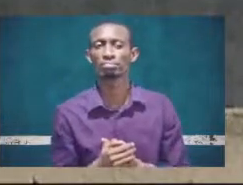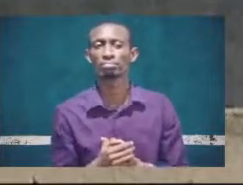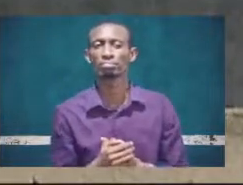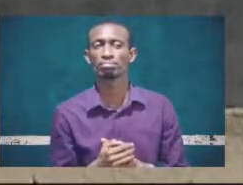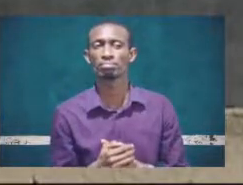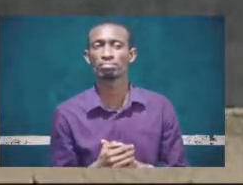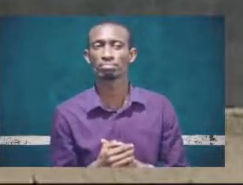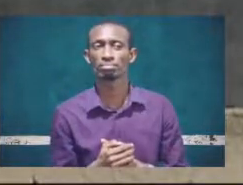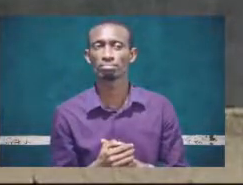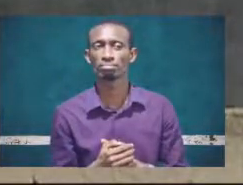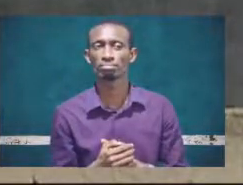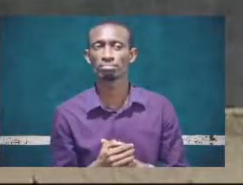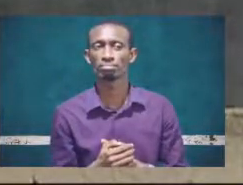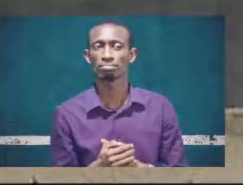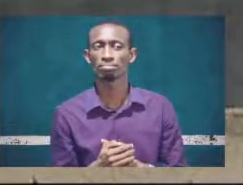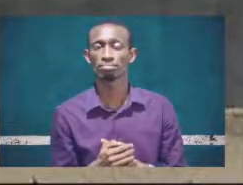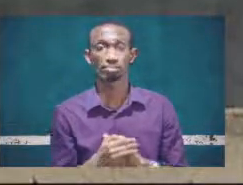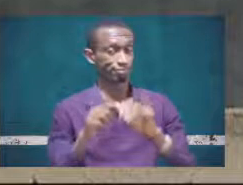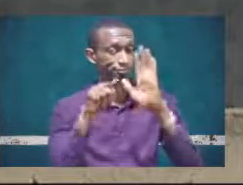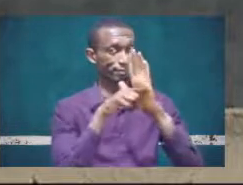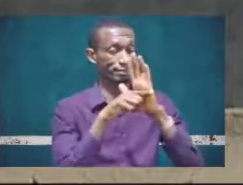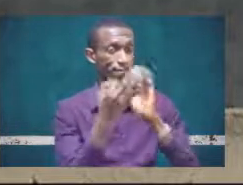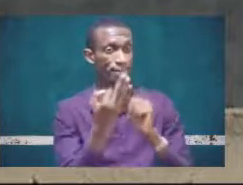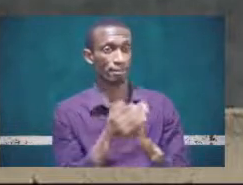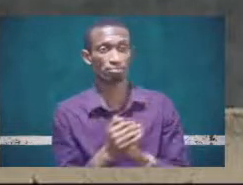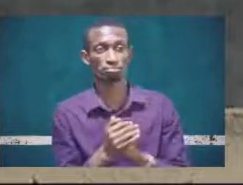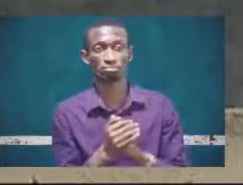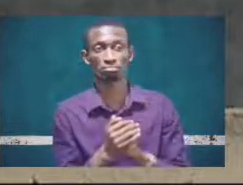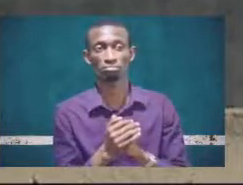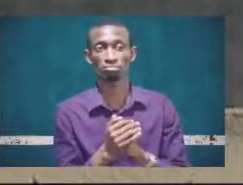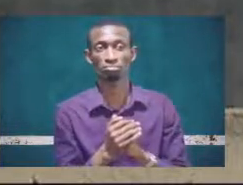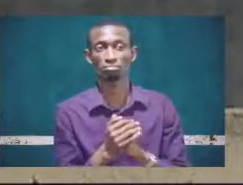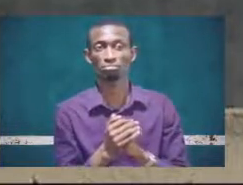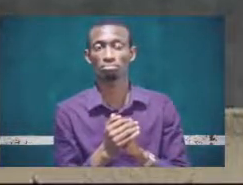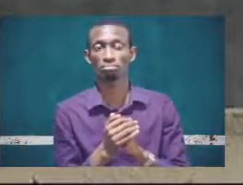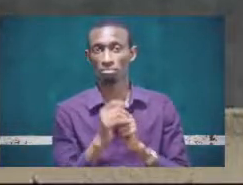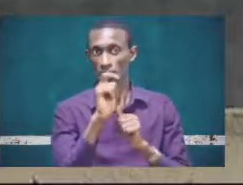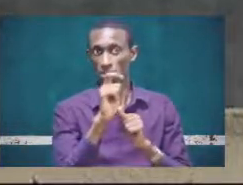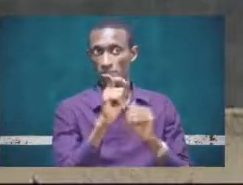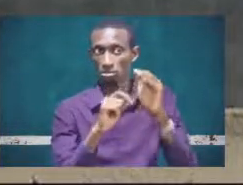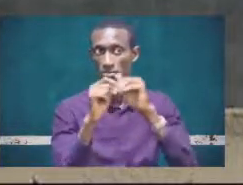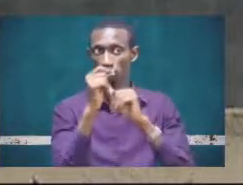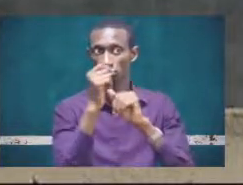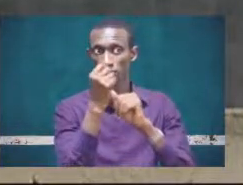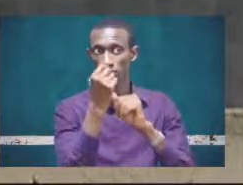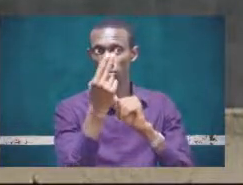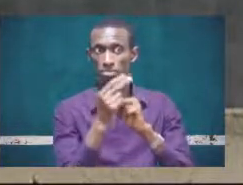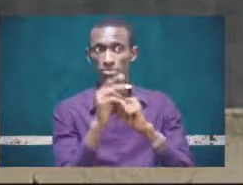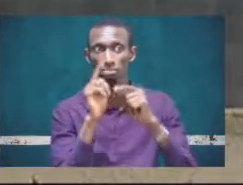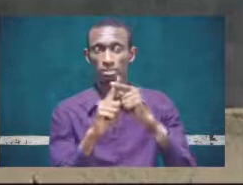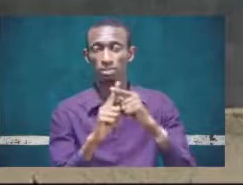So the expression is minus 3x squared plus 13x minus 4.